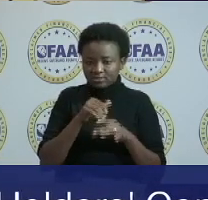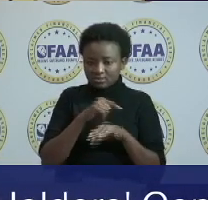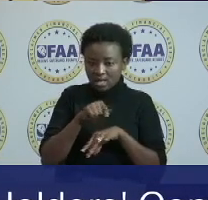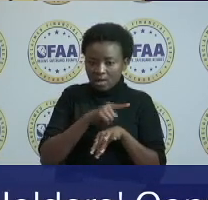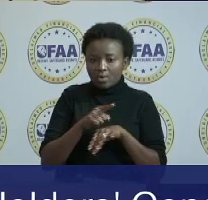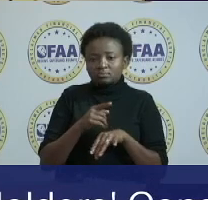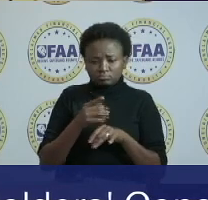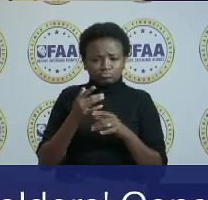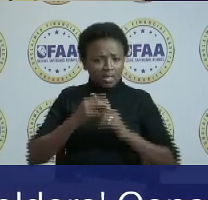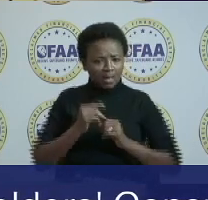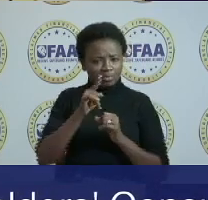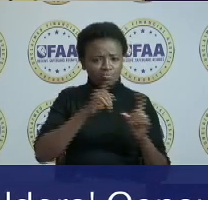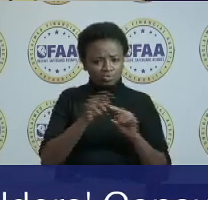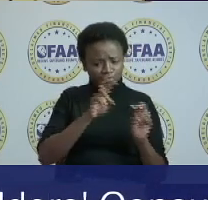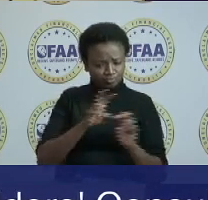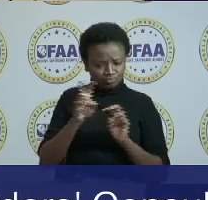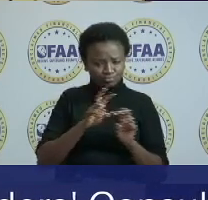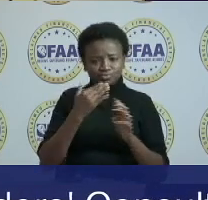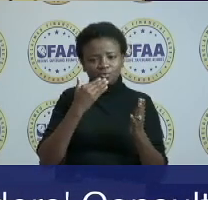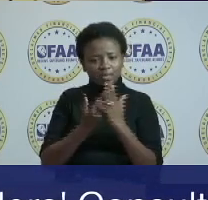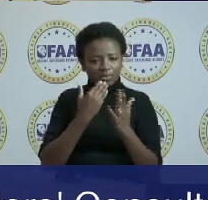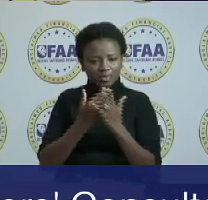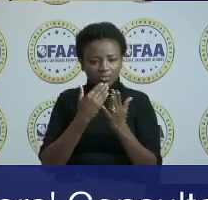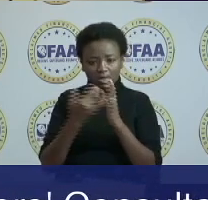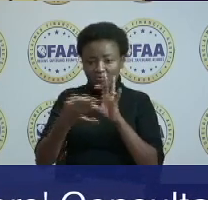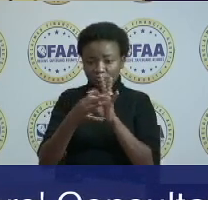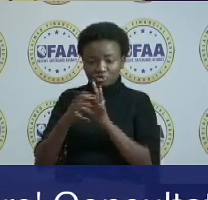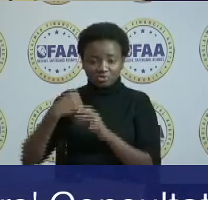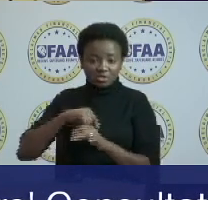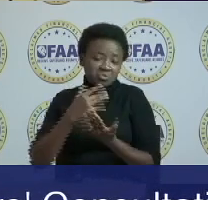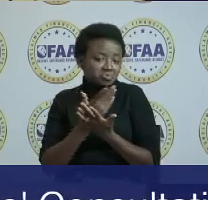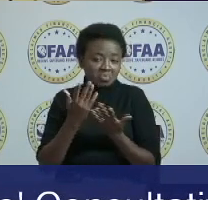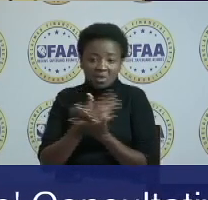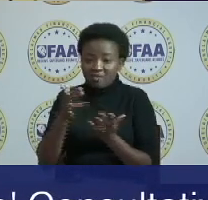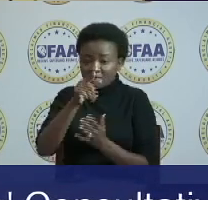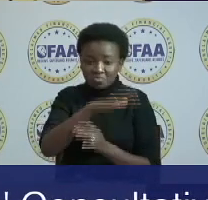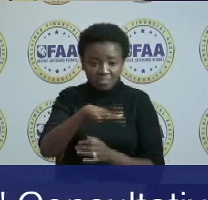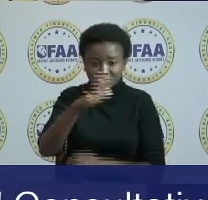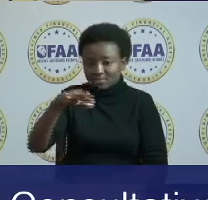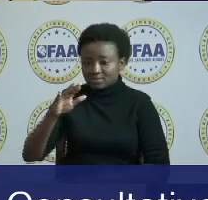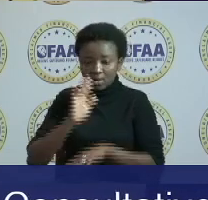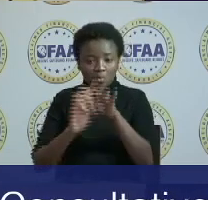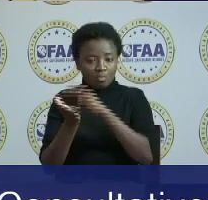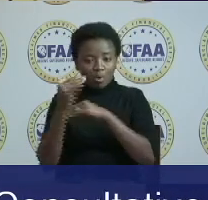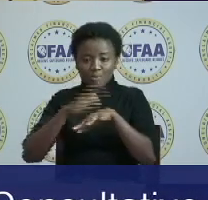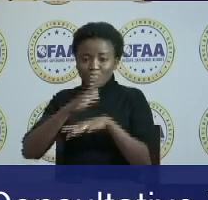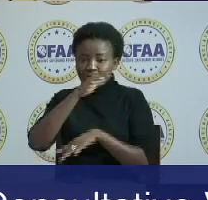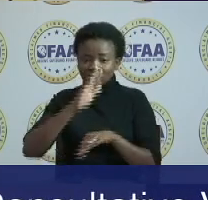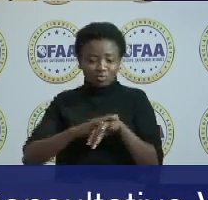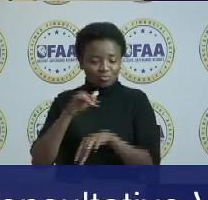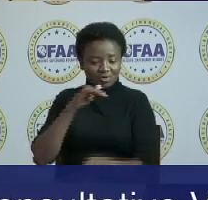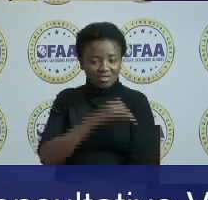to thank you for taking time to join us wherever you're from. It could be good morning, good afternoon, good evening. We are all virtual, and I really